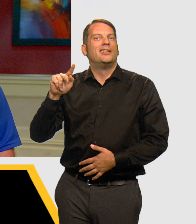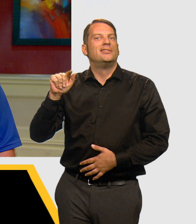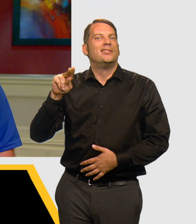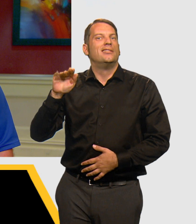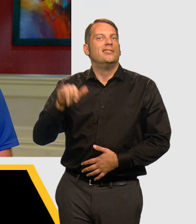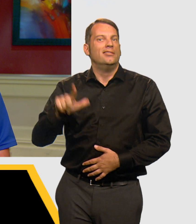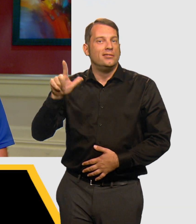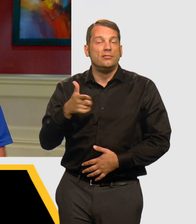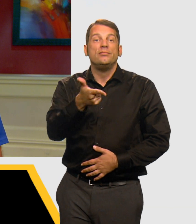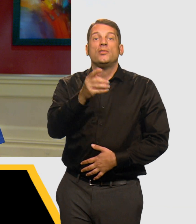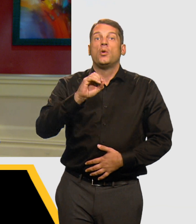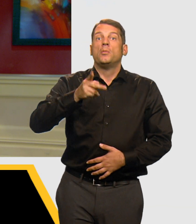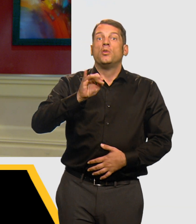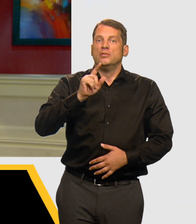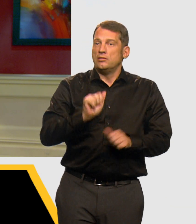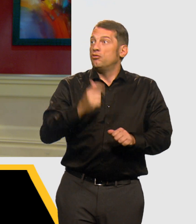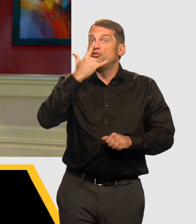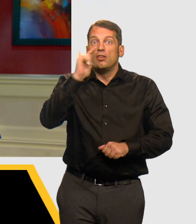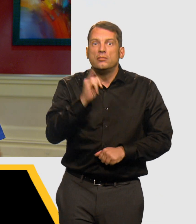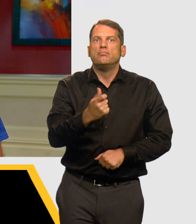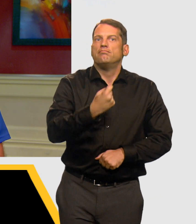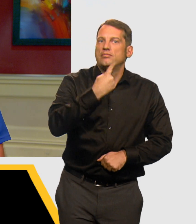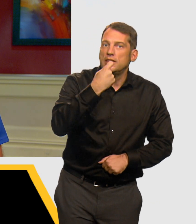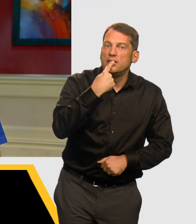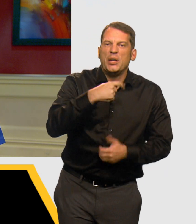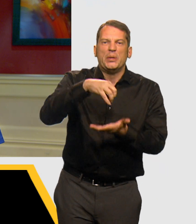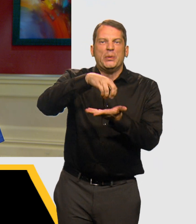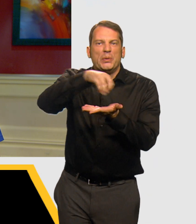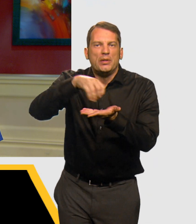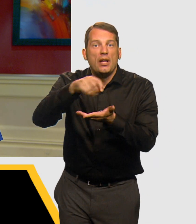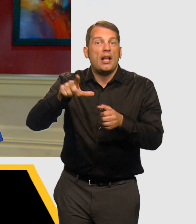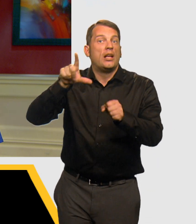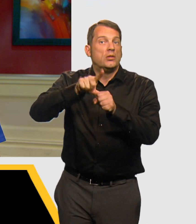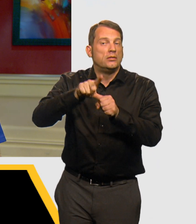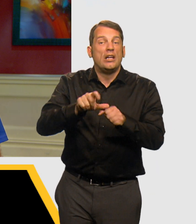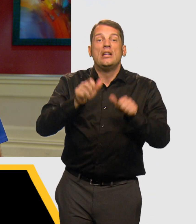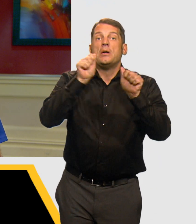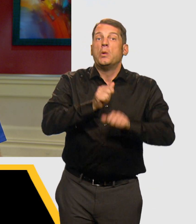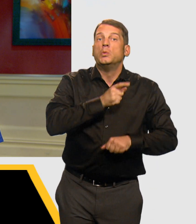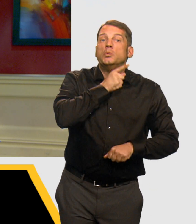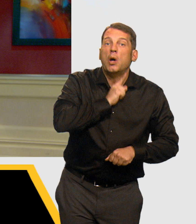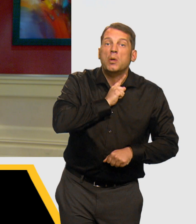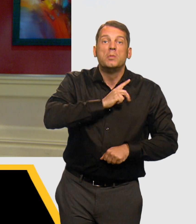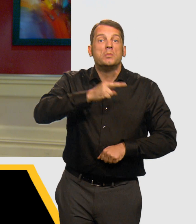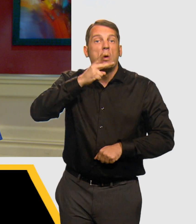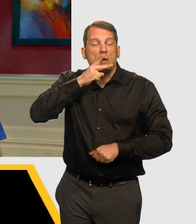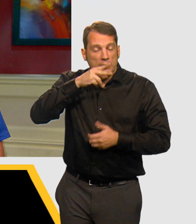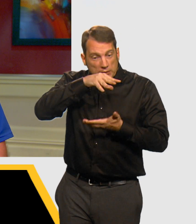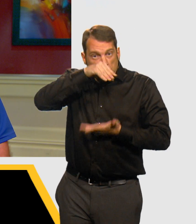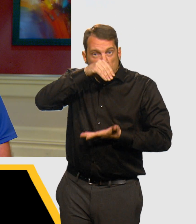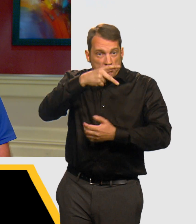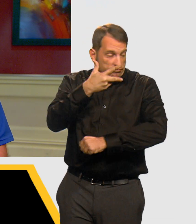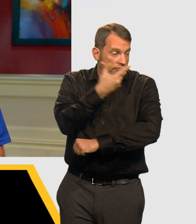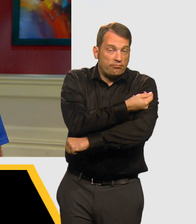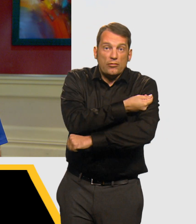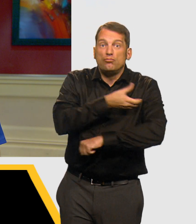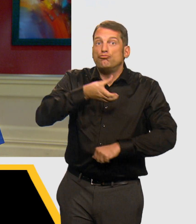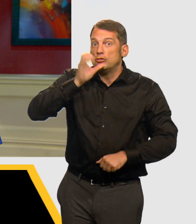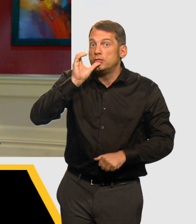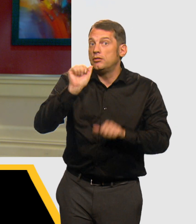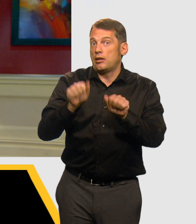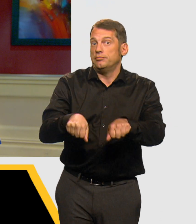fentanyl. Opioids can come in pill form, powder, or liquid. They can be swallowed, smoked,